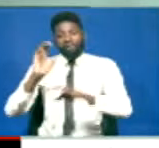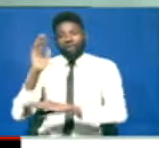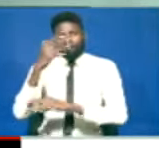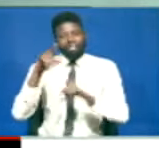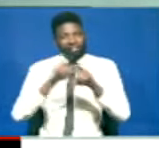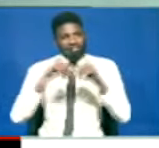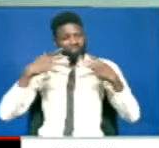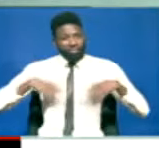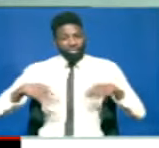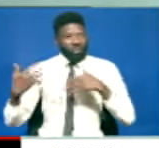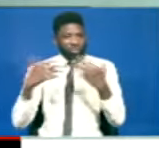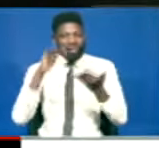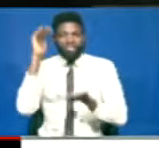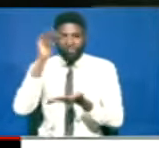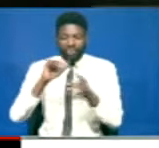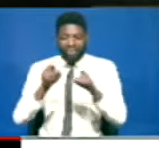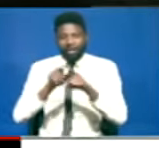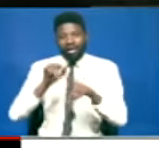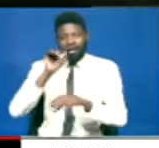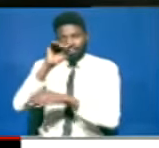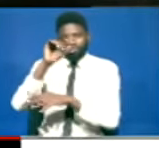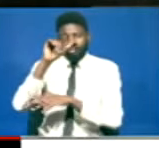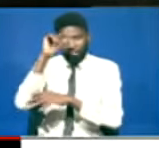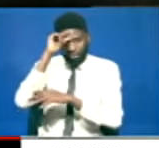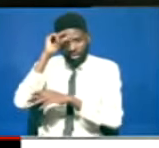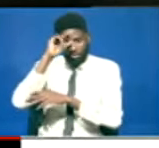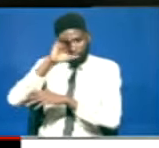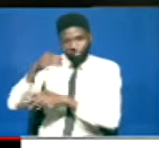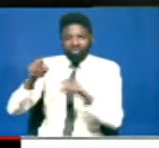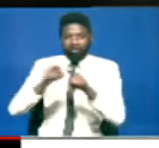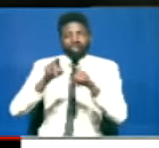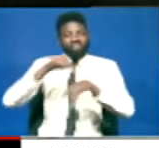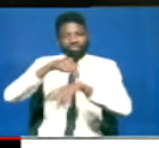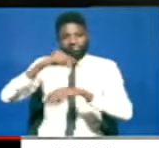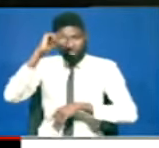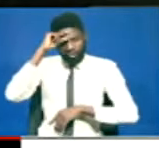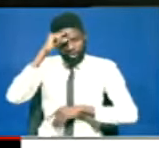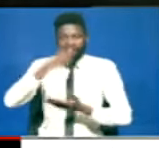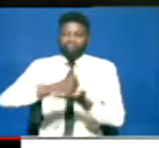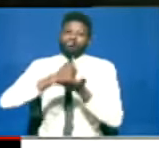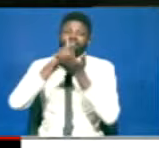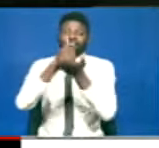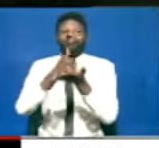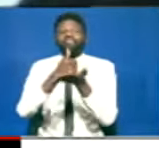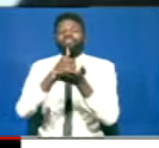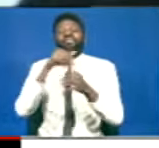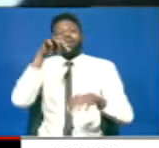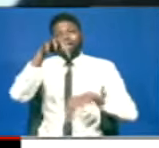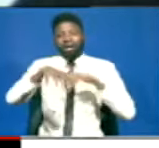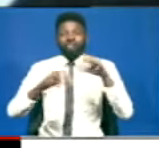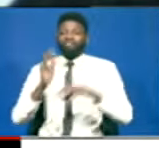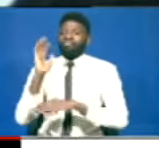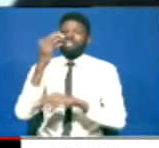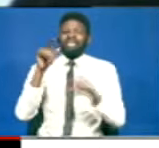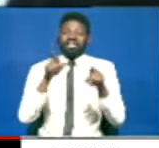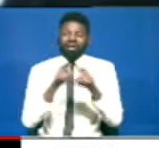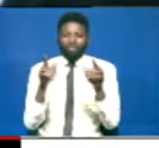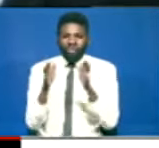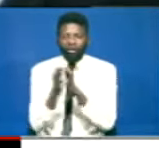and national government to take this matter into consideration and rescue them from the conflicts with the wild animals.